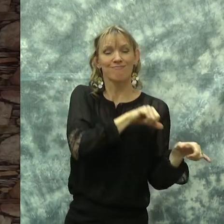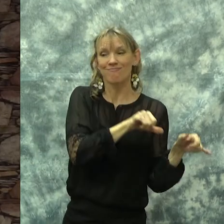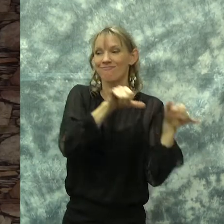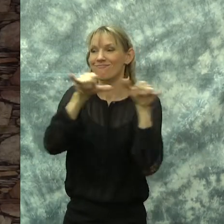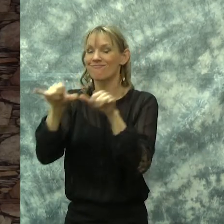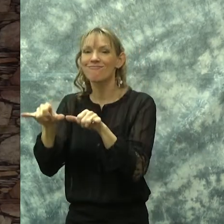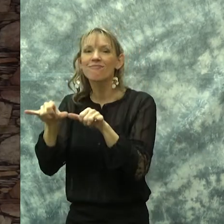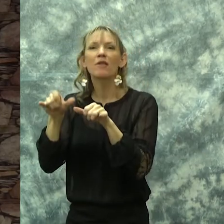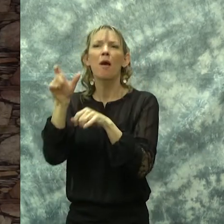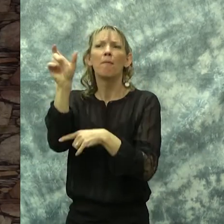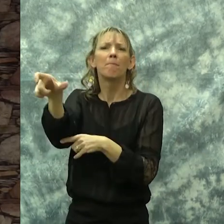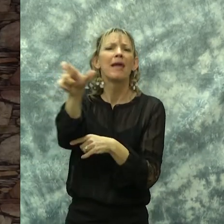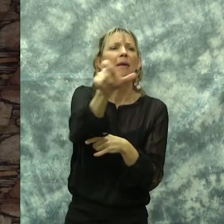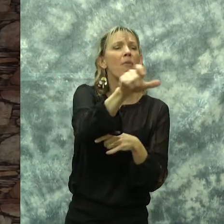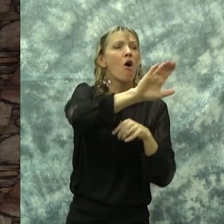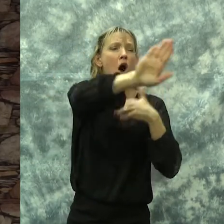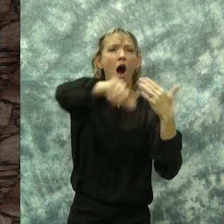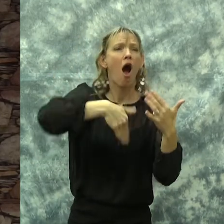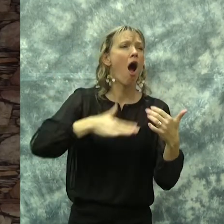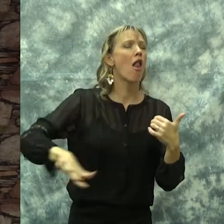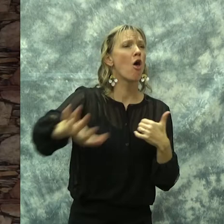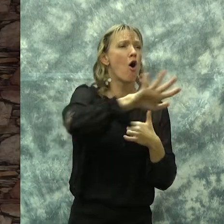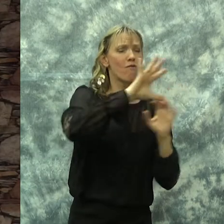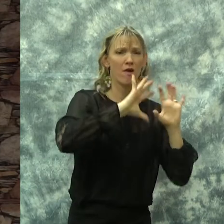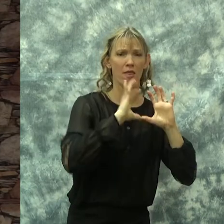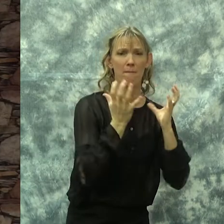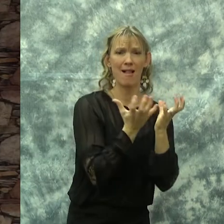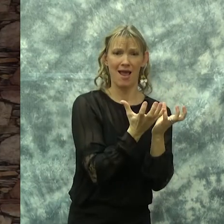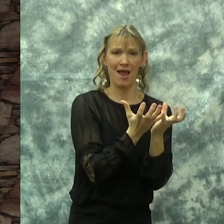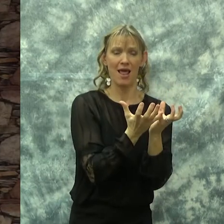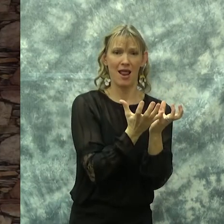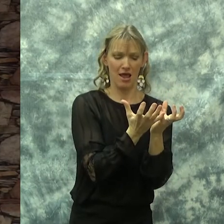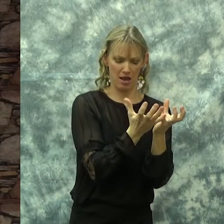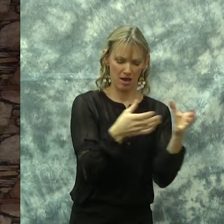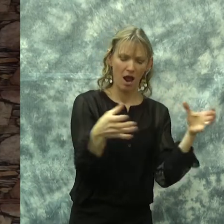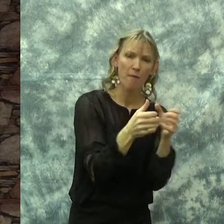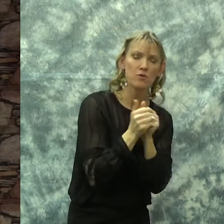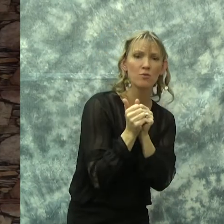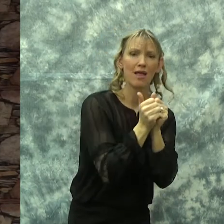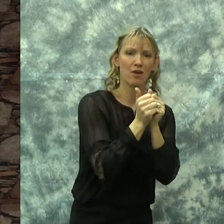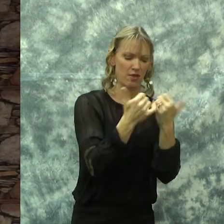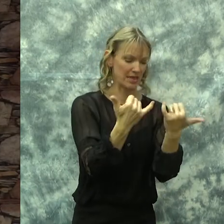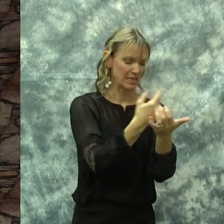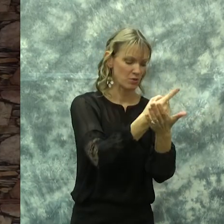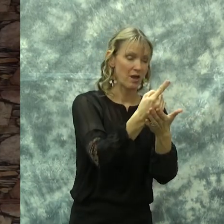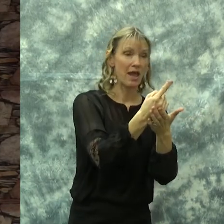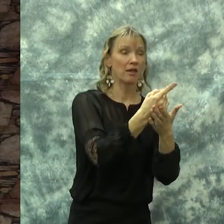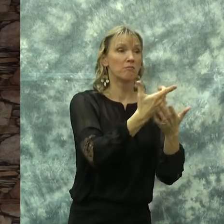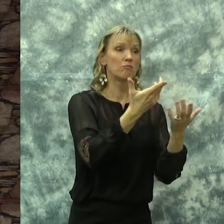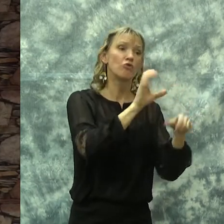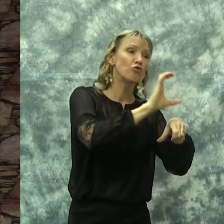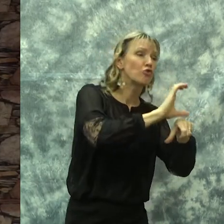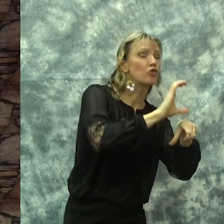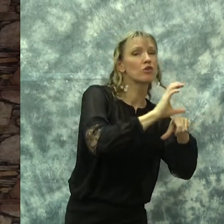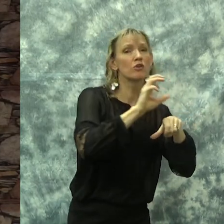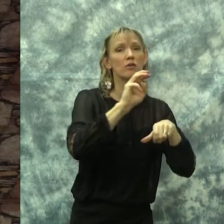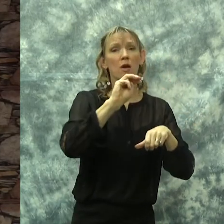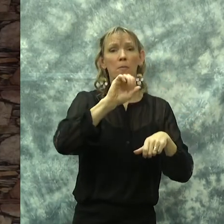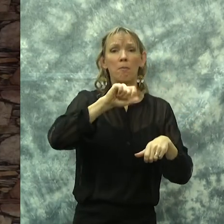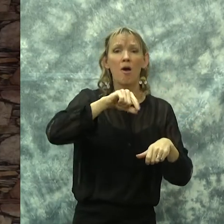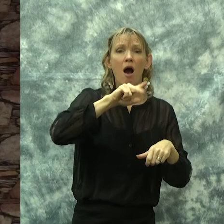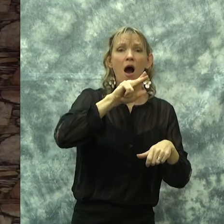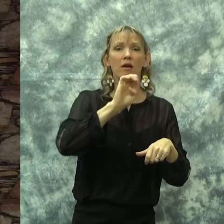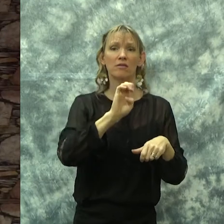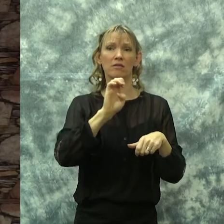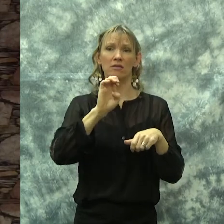too have people all over this planet come together this week. And whether it be in a church or a mosque or an